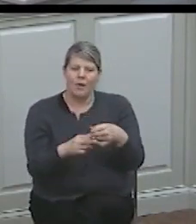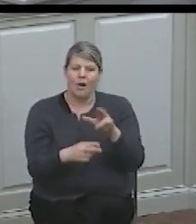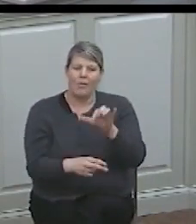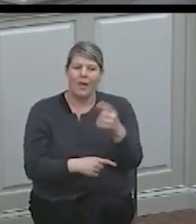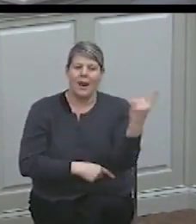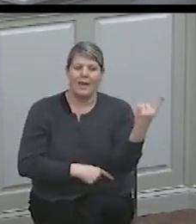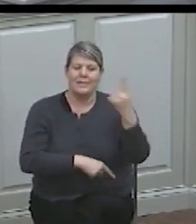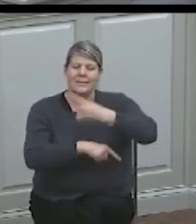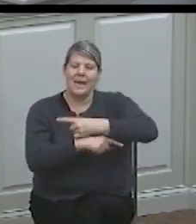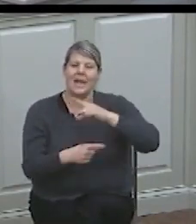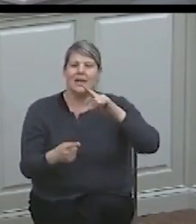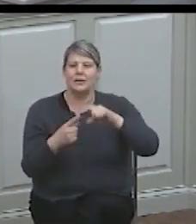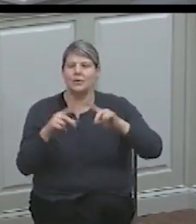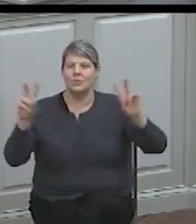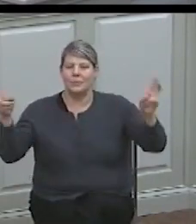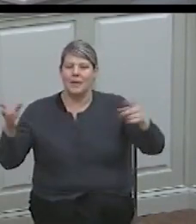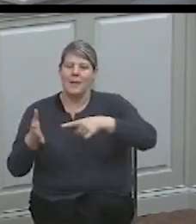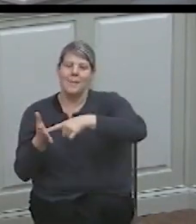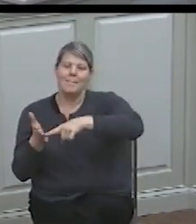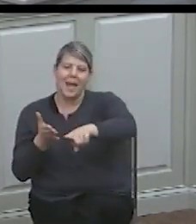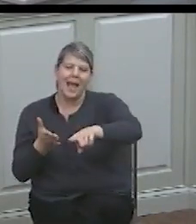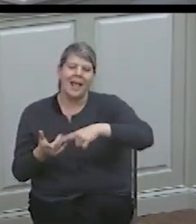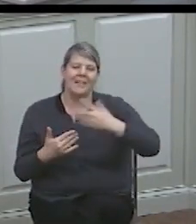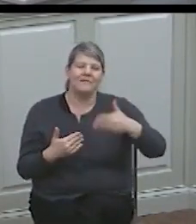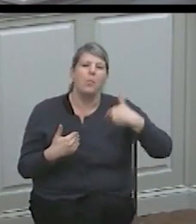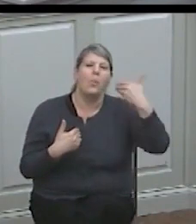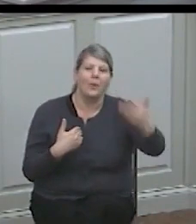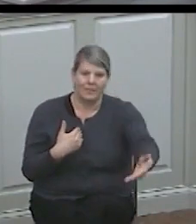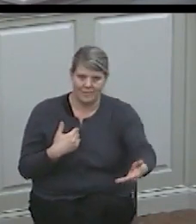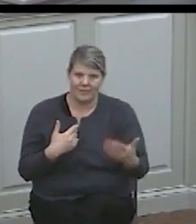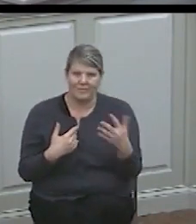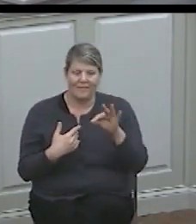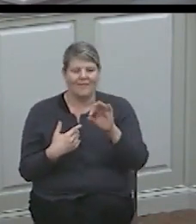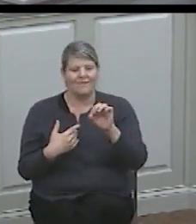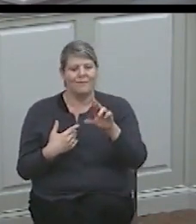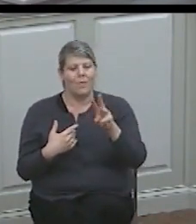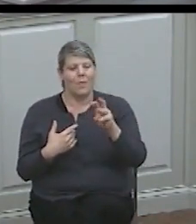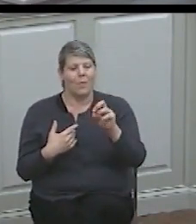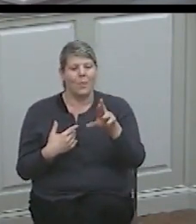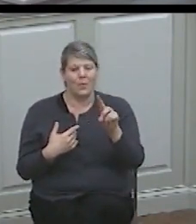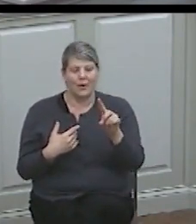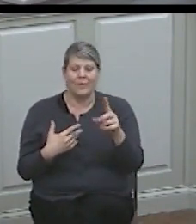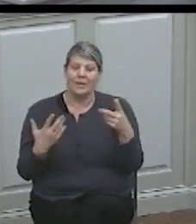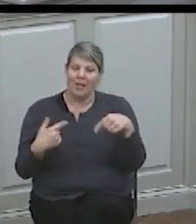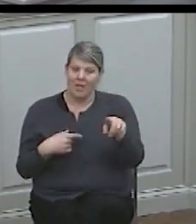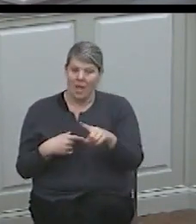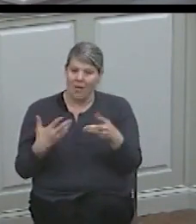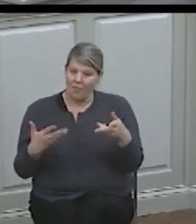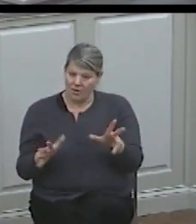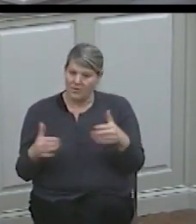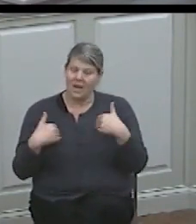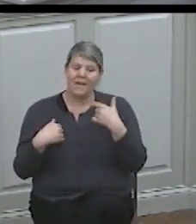opportunity to pay it forward. So they've all that have been in contact have said yes so far.